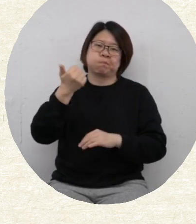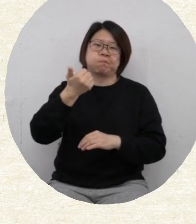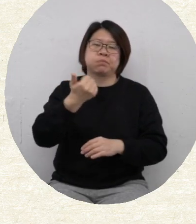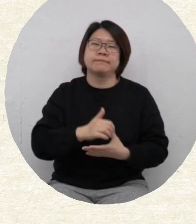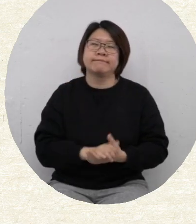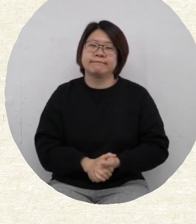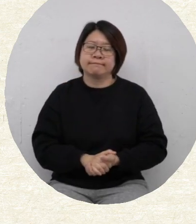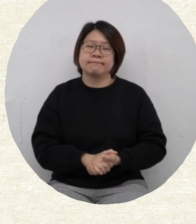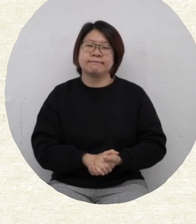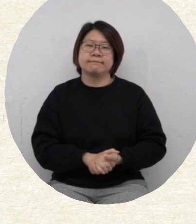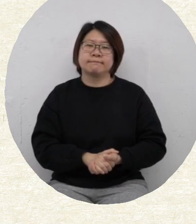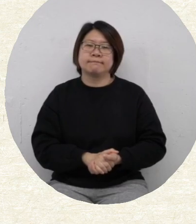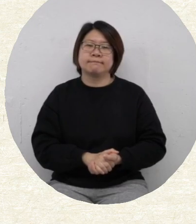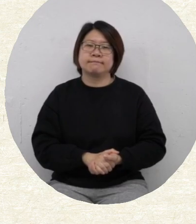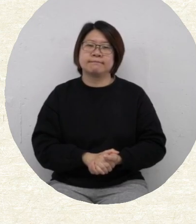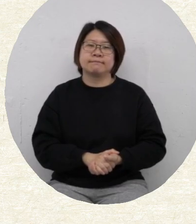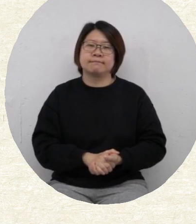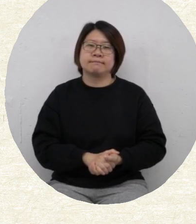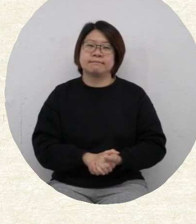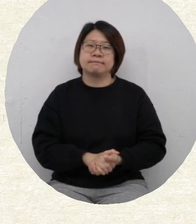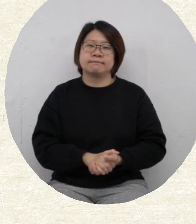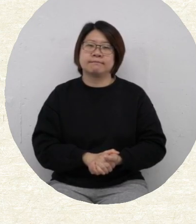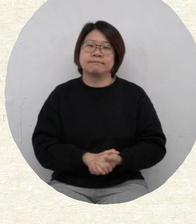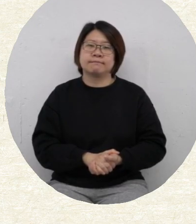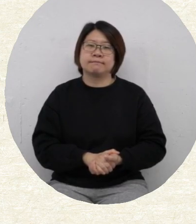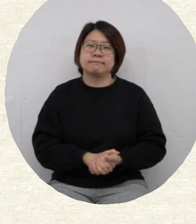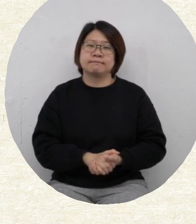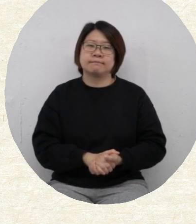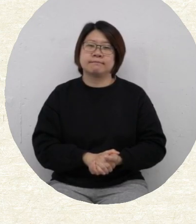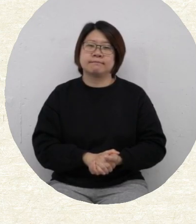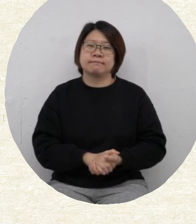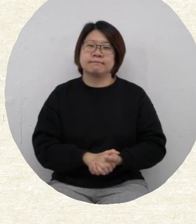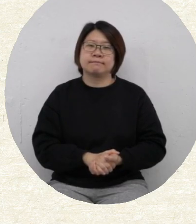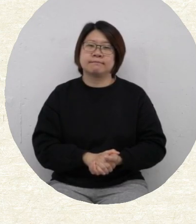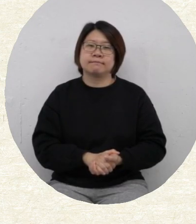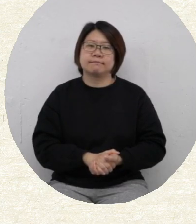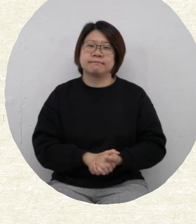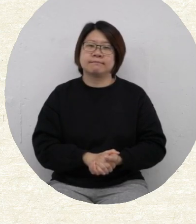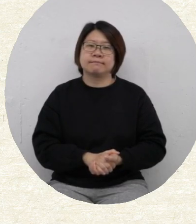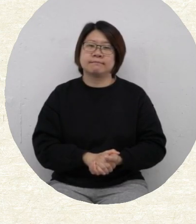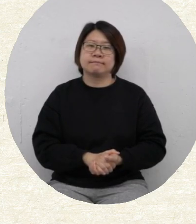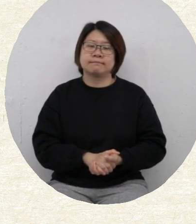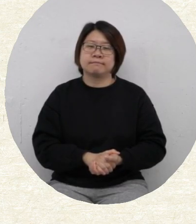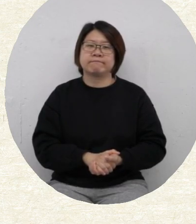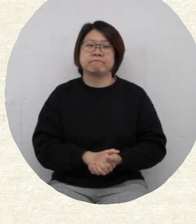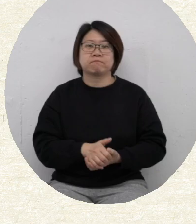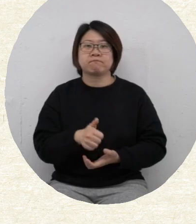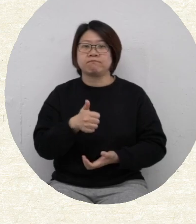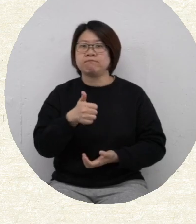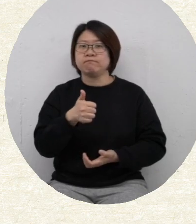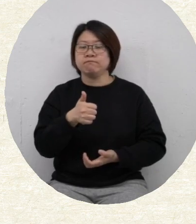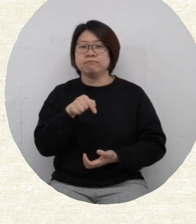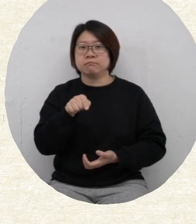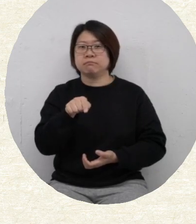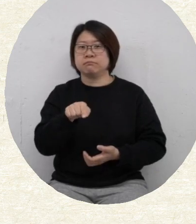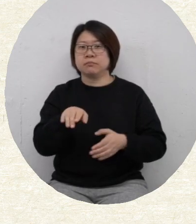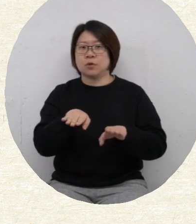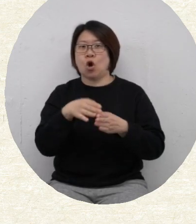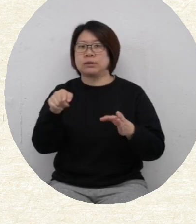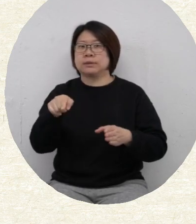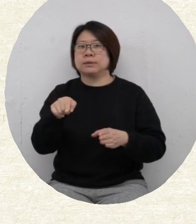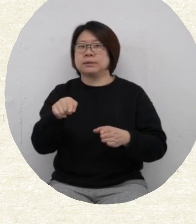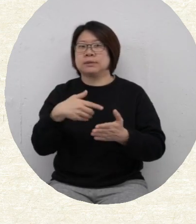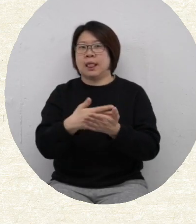then usually that turns into a body of work. Not all the time. Sometimes it's nothing, ends up